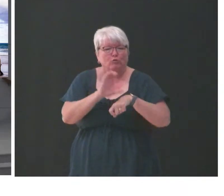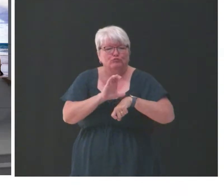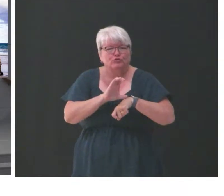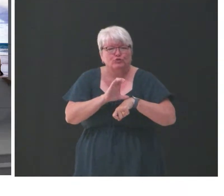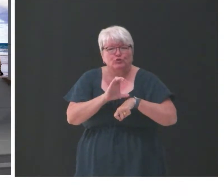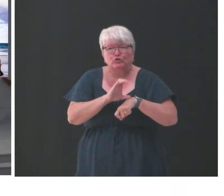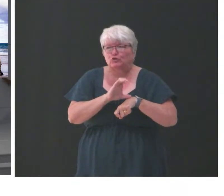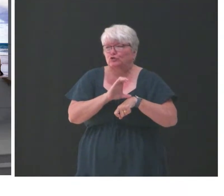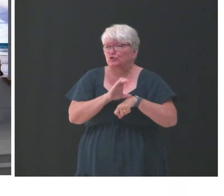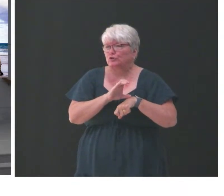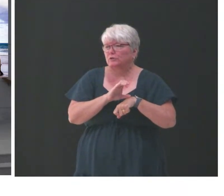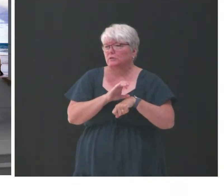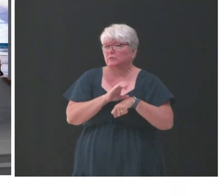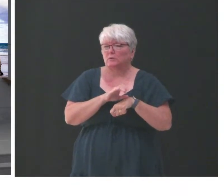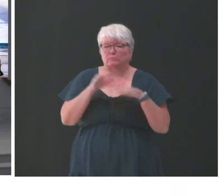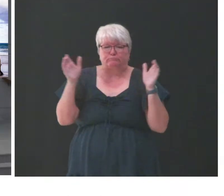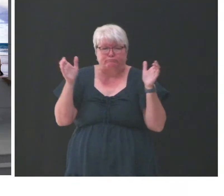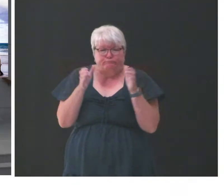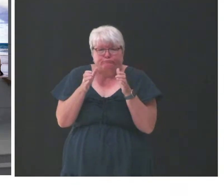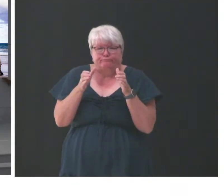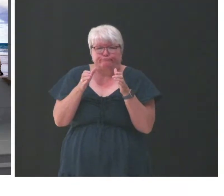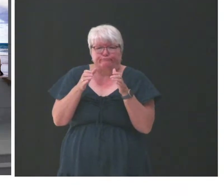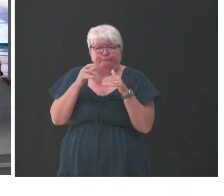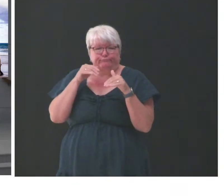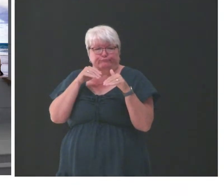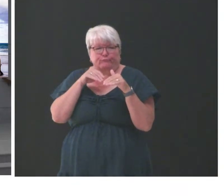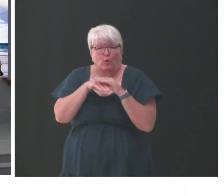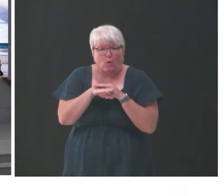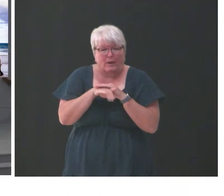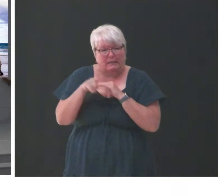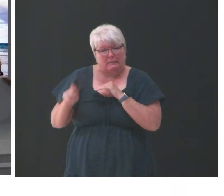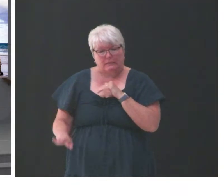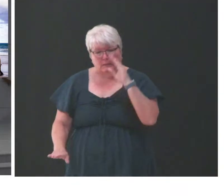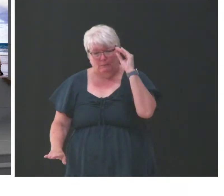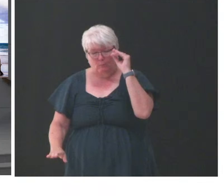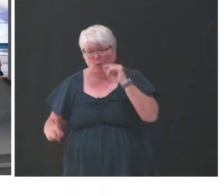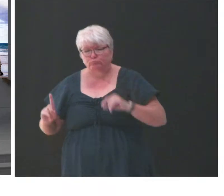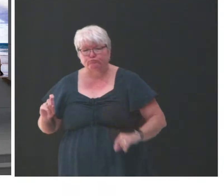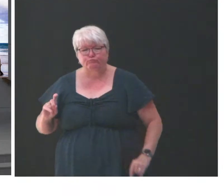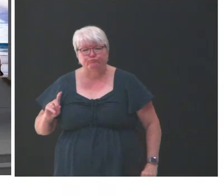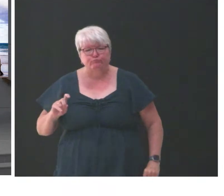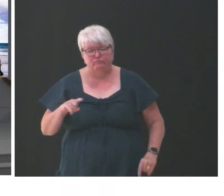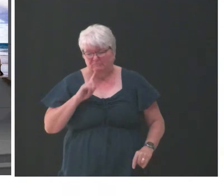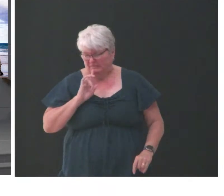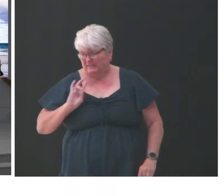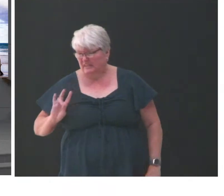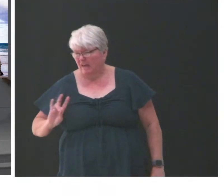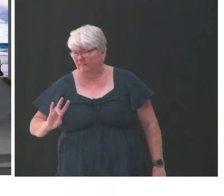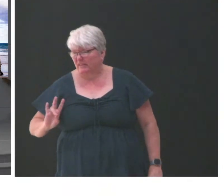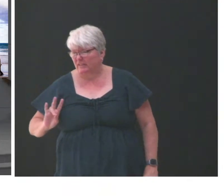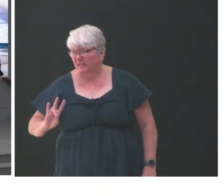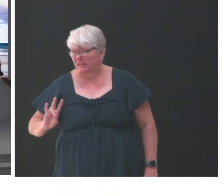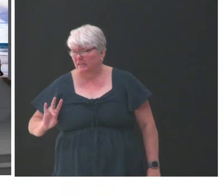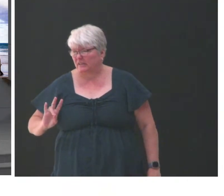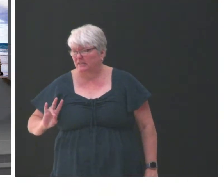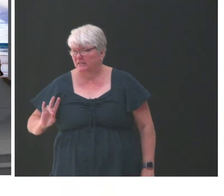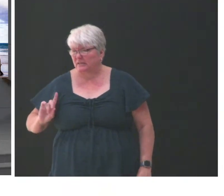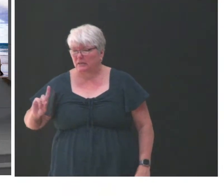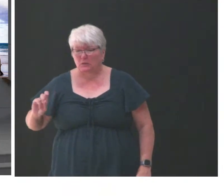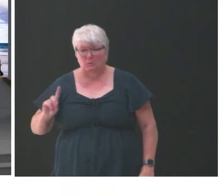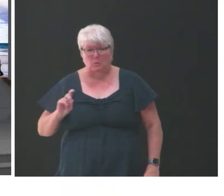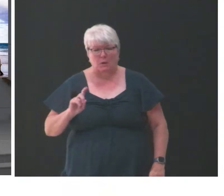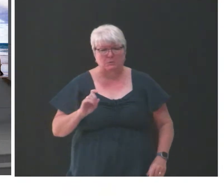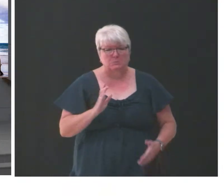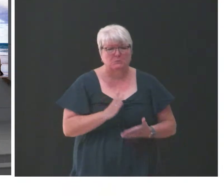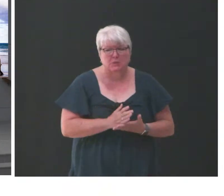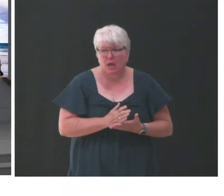foyer where everybody has to go through to get into the church. And a little boy walks in one day, he's about 7 years old, and he stops before he goes